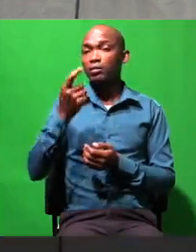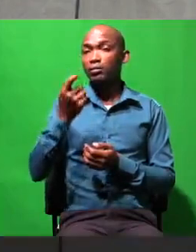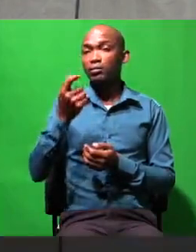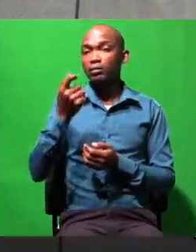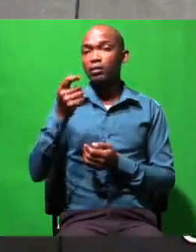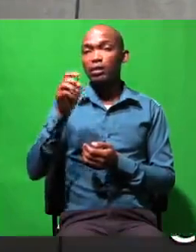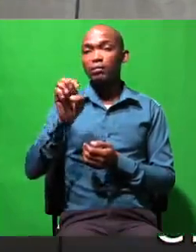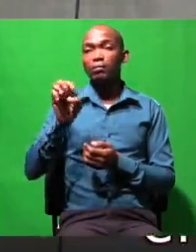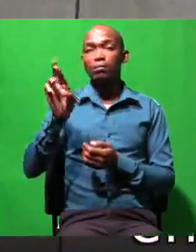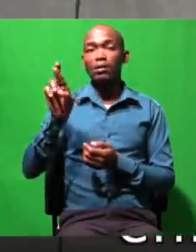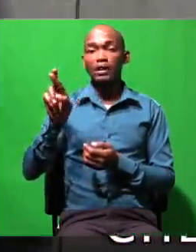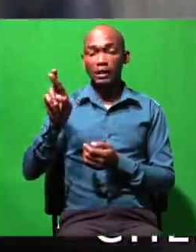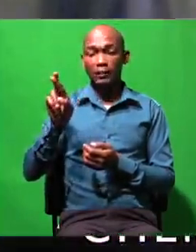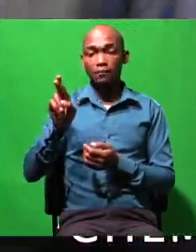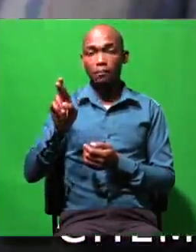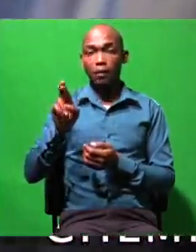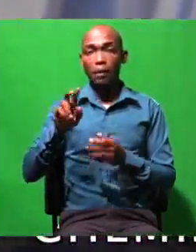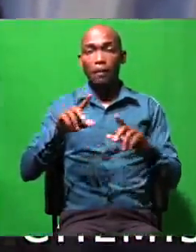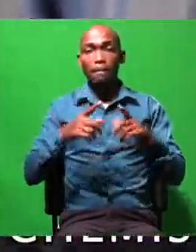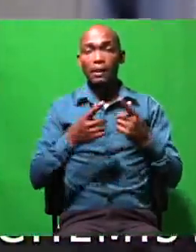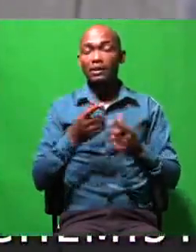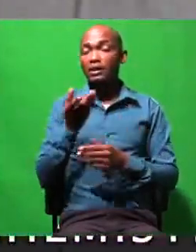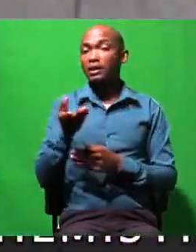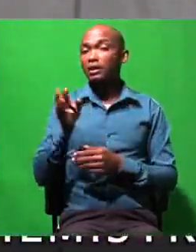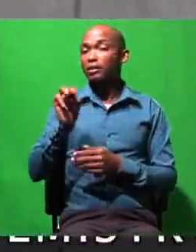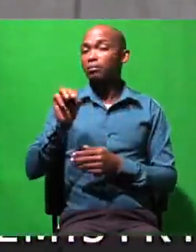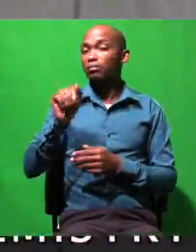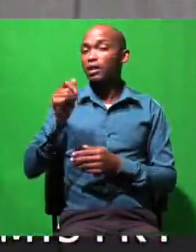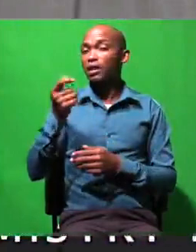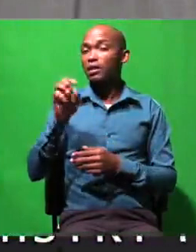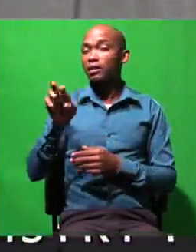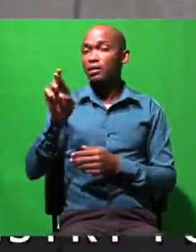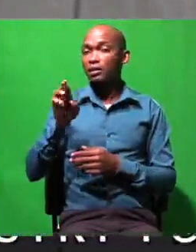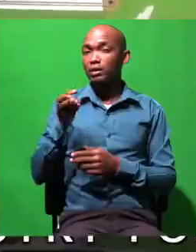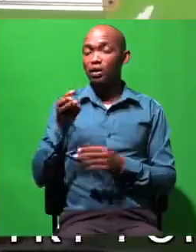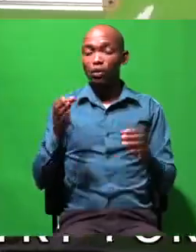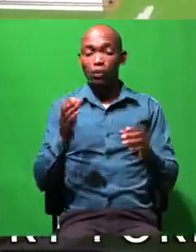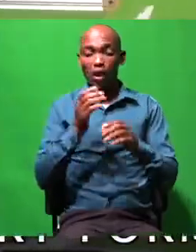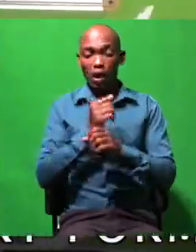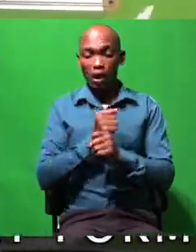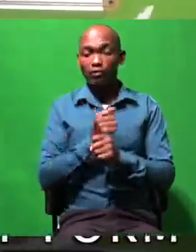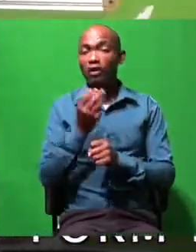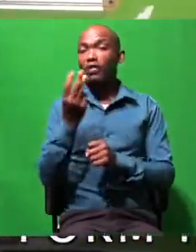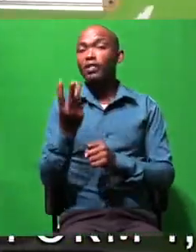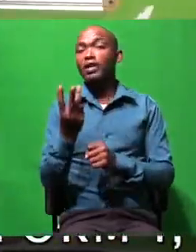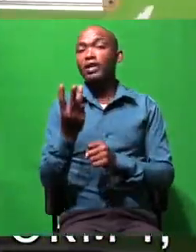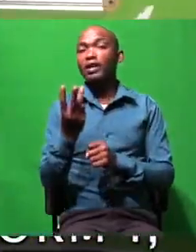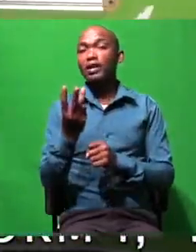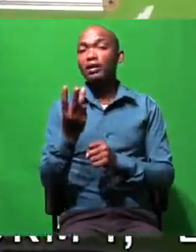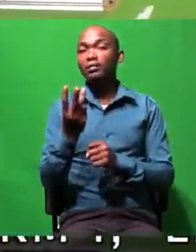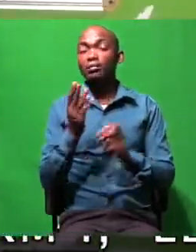But in fact, in matter, we have three